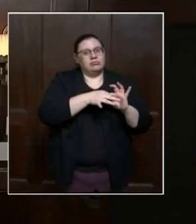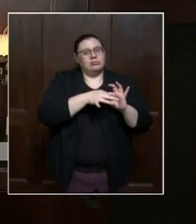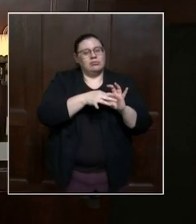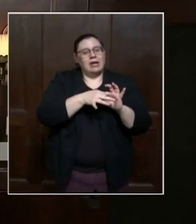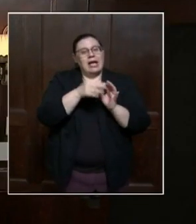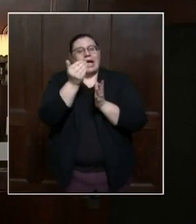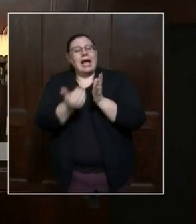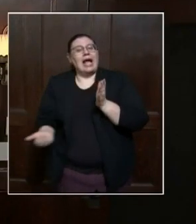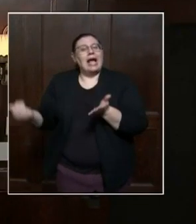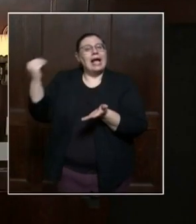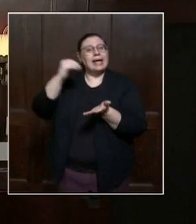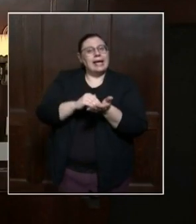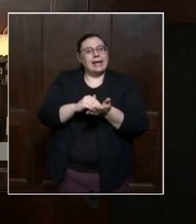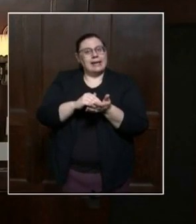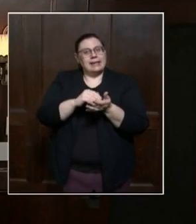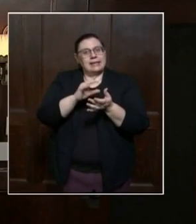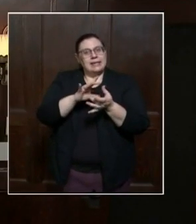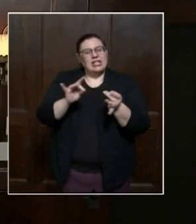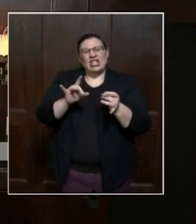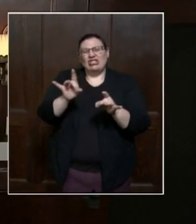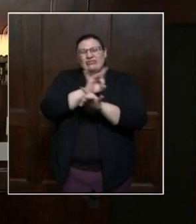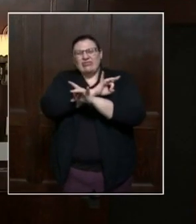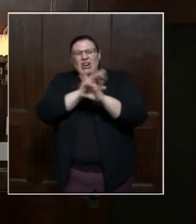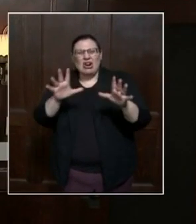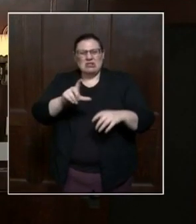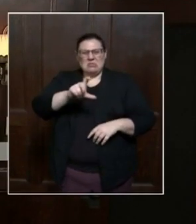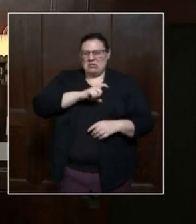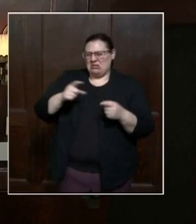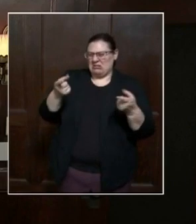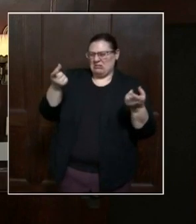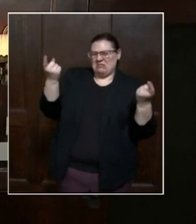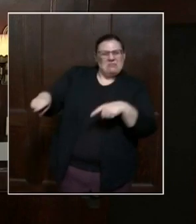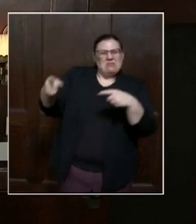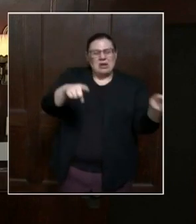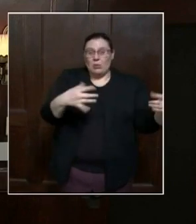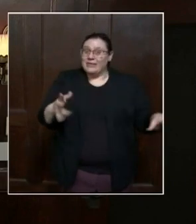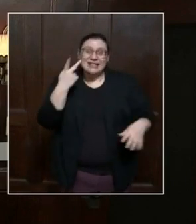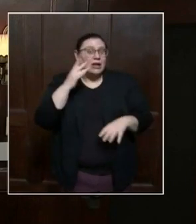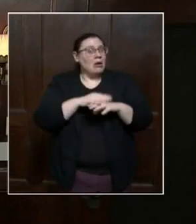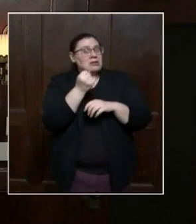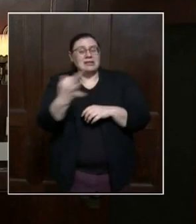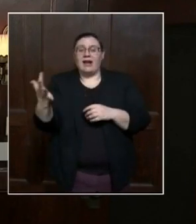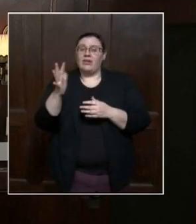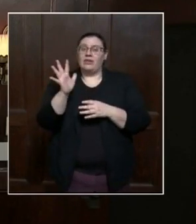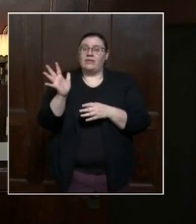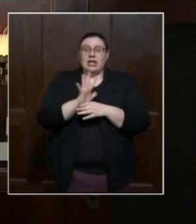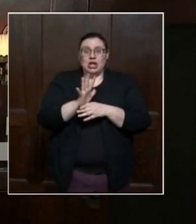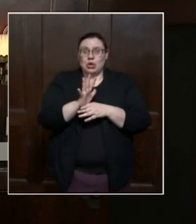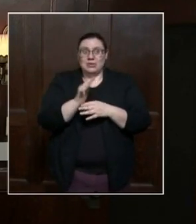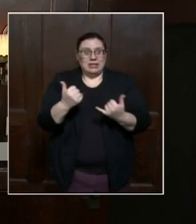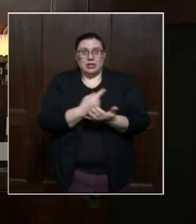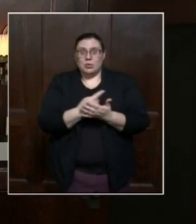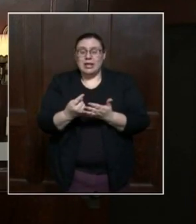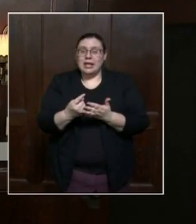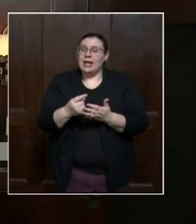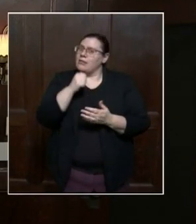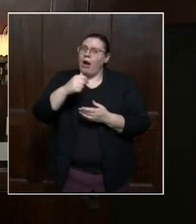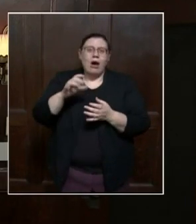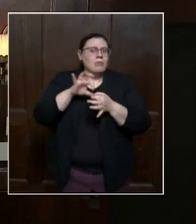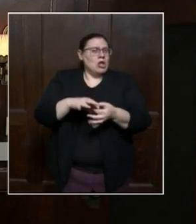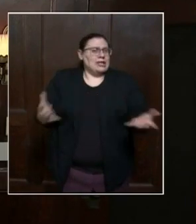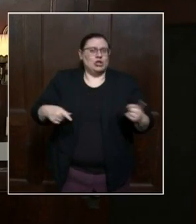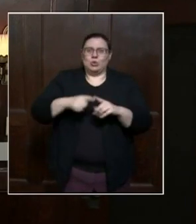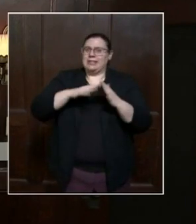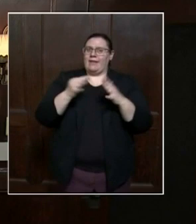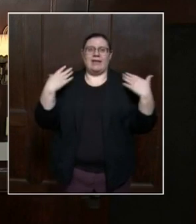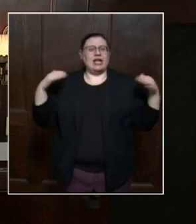again state that harsh police tactics like we've seen on several videos this week have no place in the City of Angels. And where